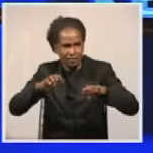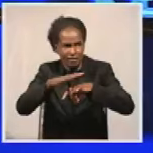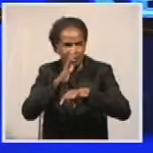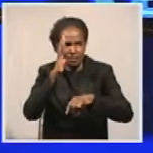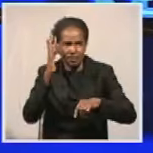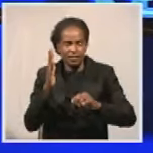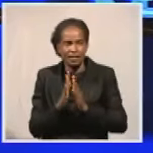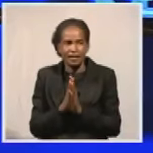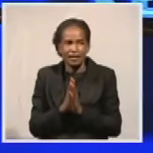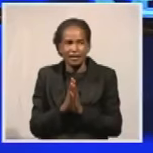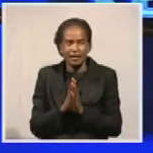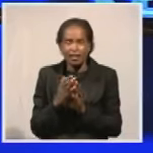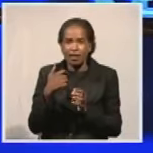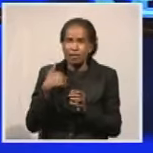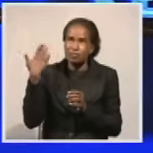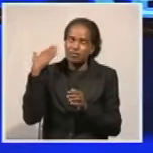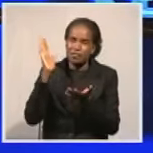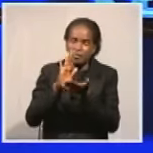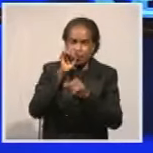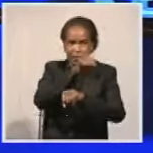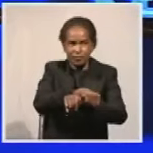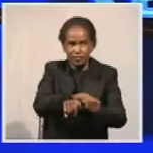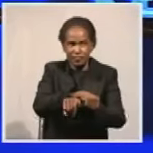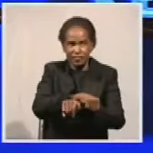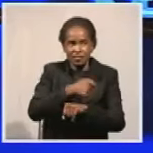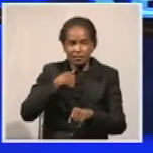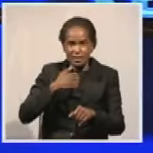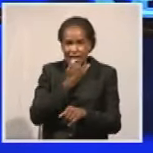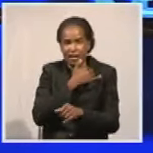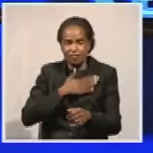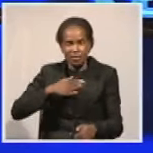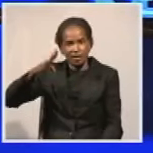exile, having lived as a soldier,